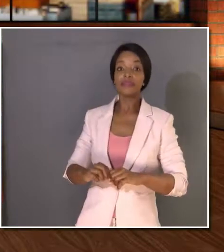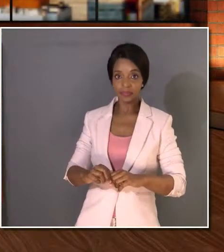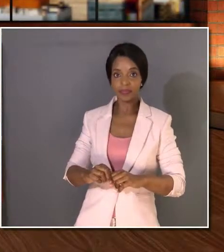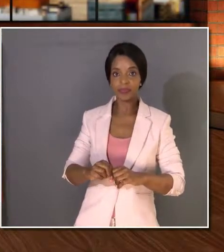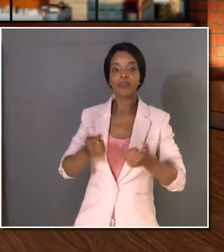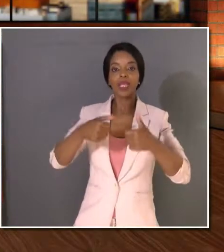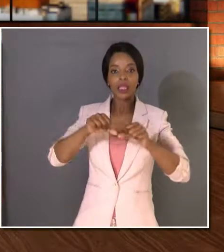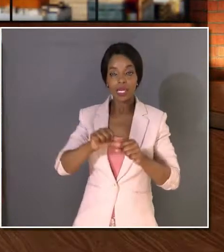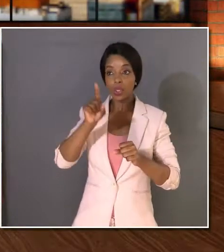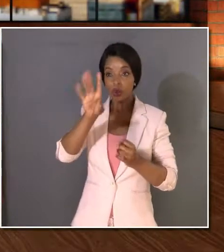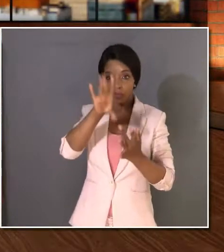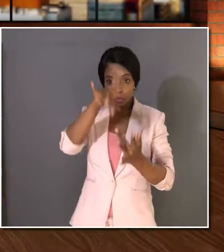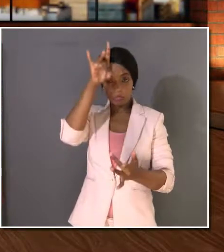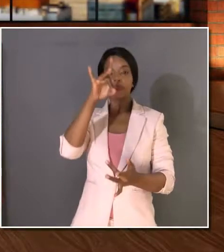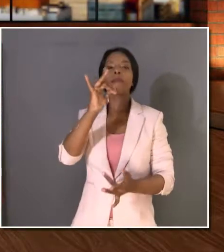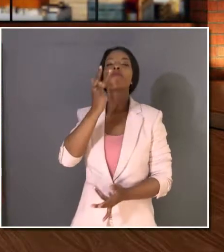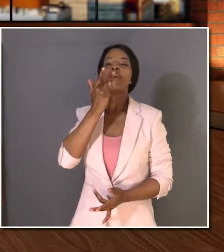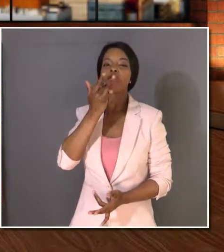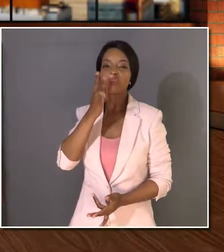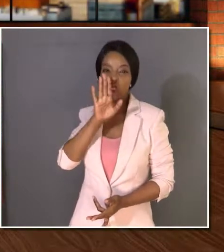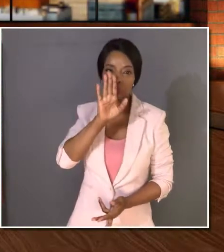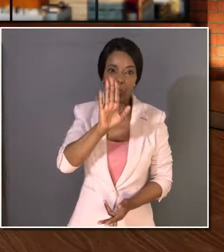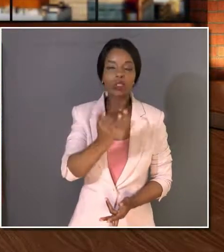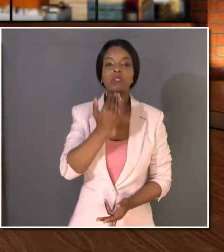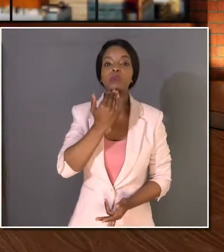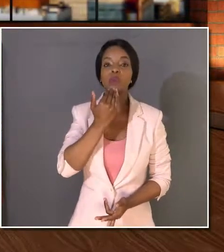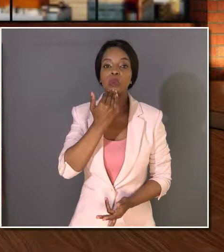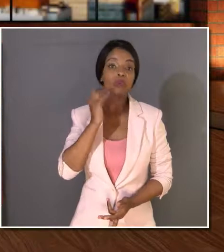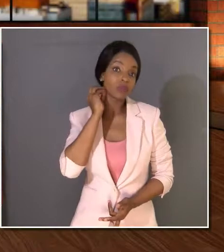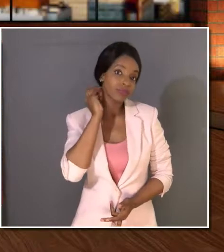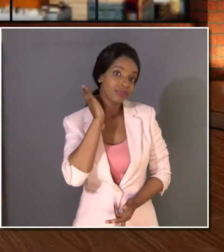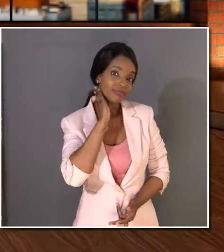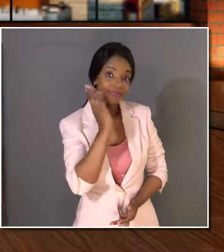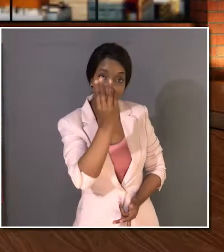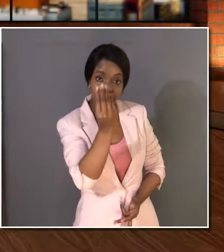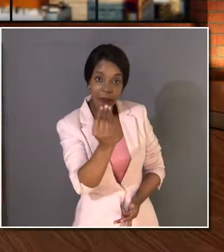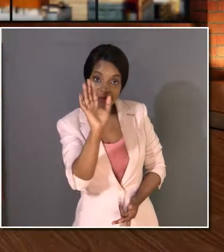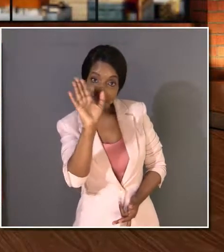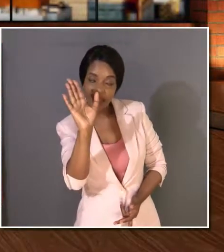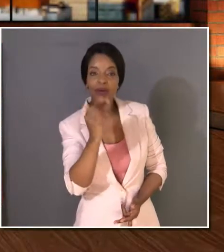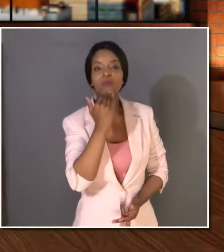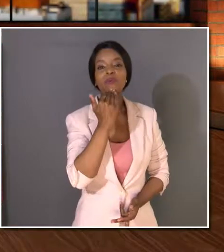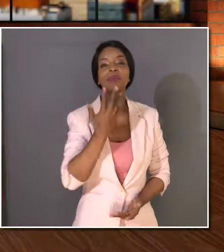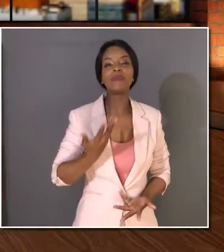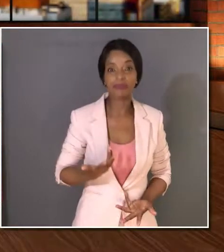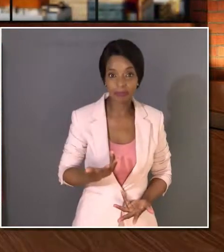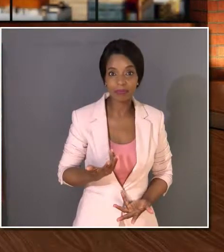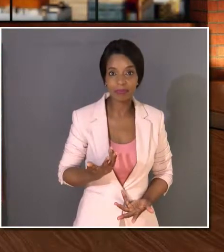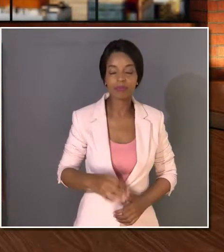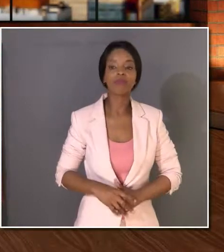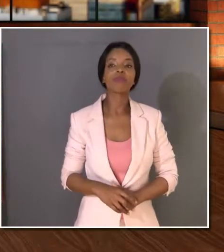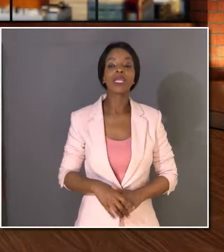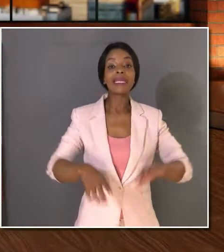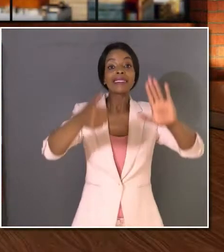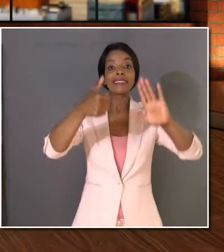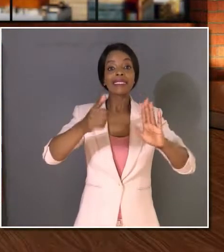social innovation, so ensure that you keep tabs of what those numbers are. They're very, very important. We'll be showing the 6 Disability